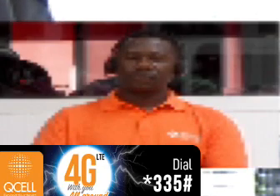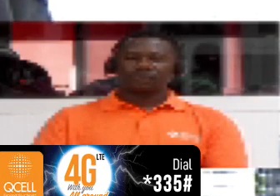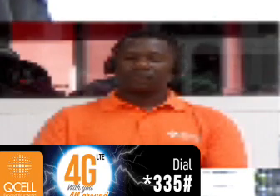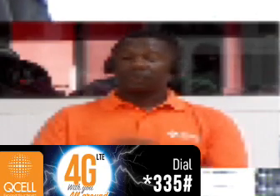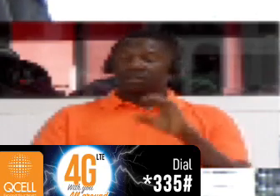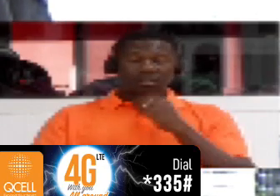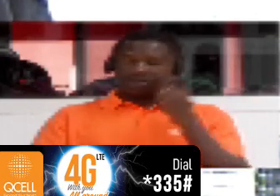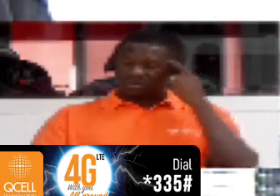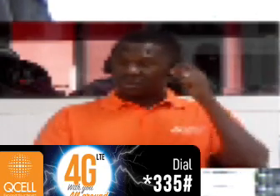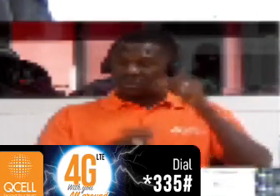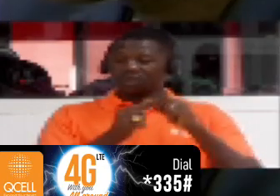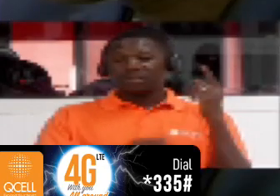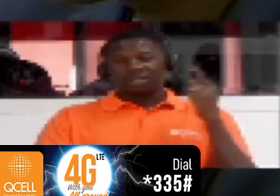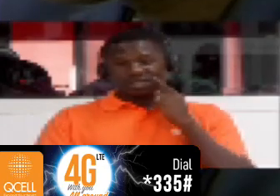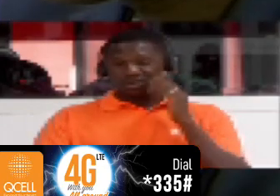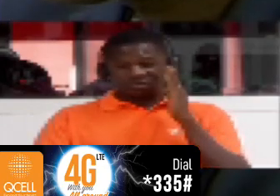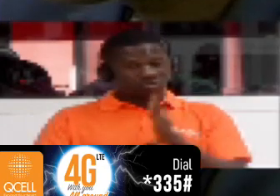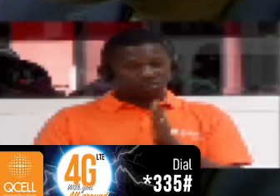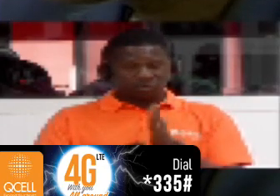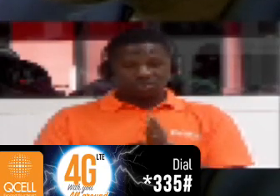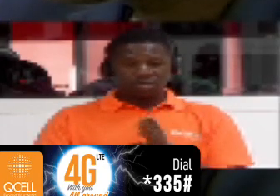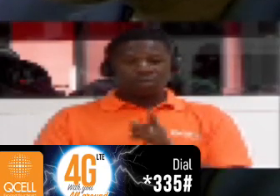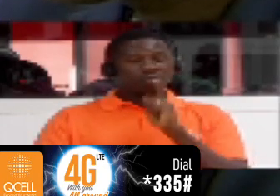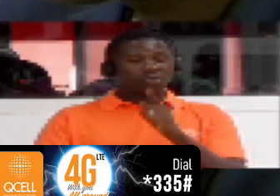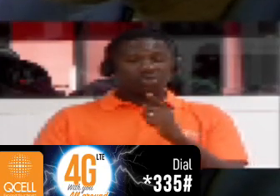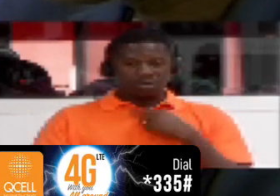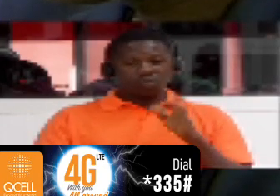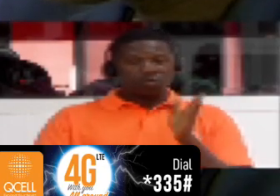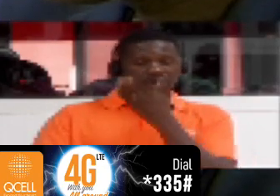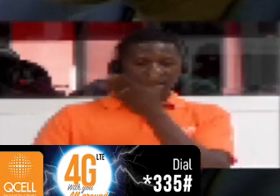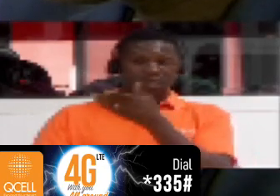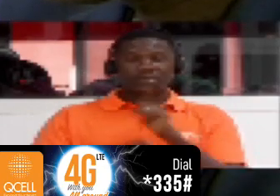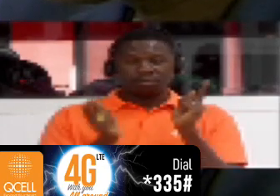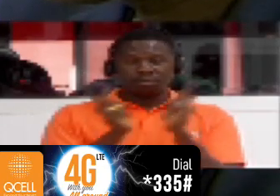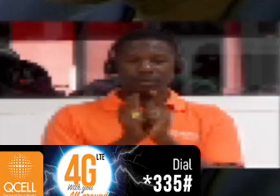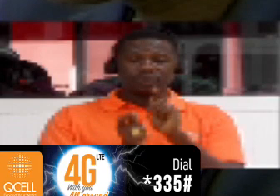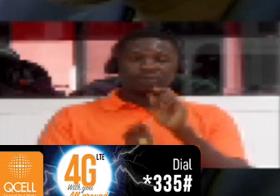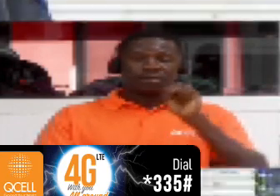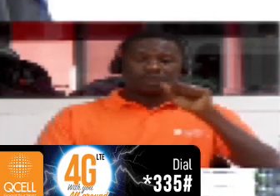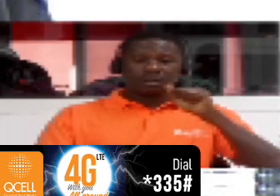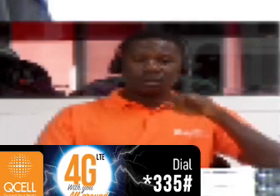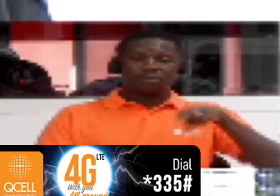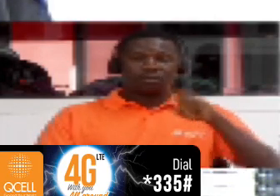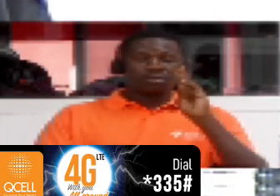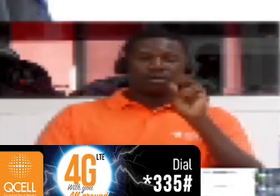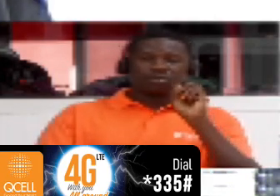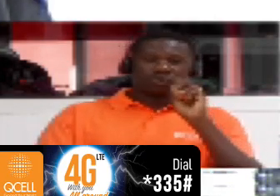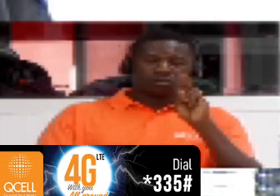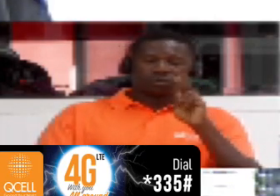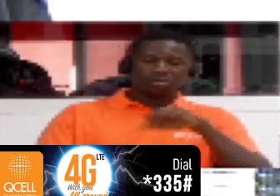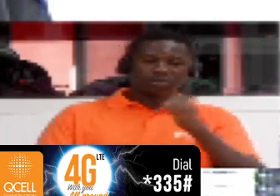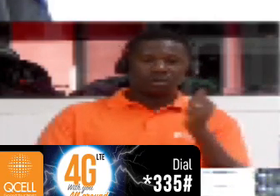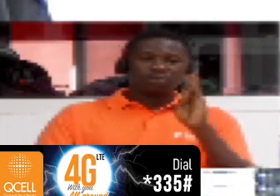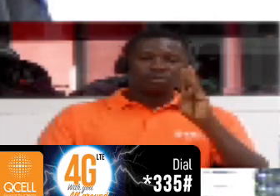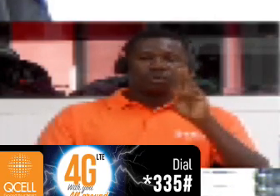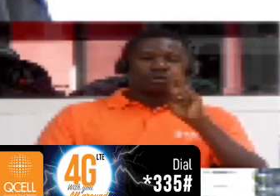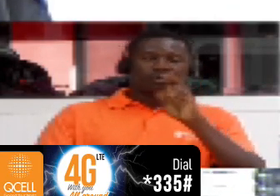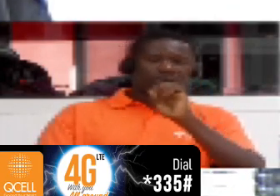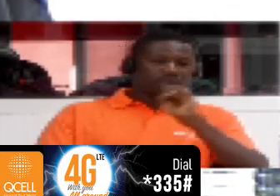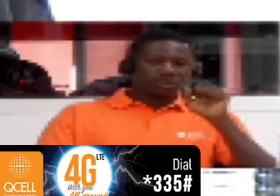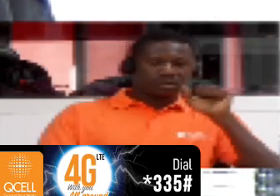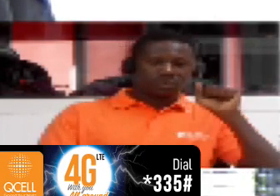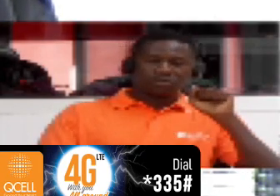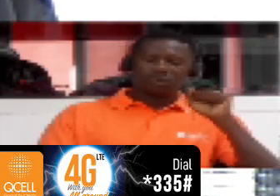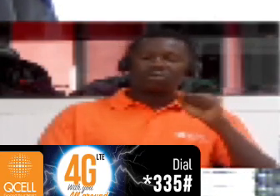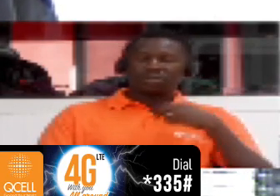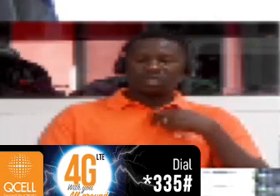konoje. I cannot recall the day exactly, but I went there and I found Sambu and Buso. The two of them are resident at the PIU headquarters.